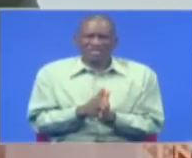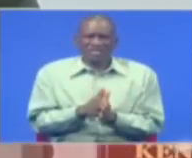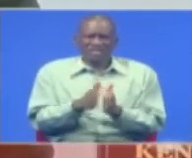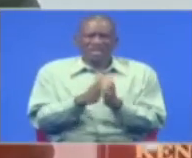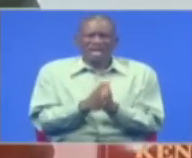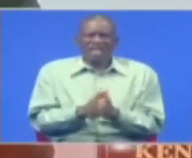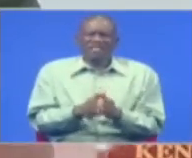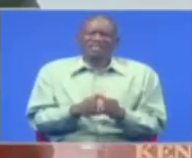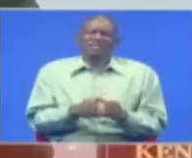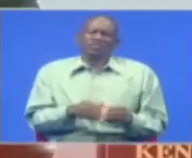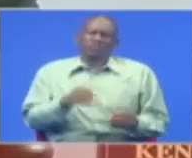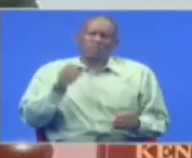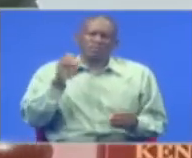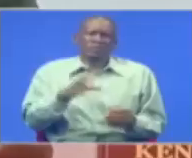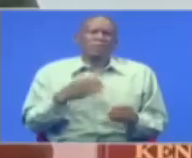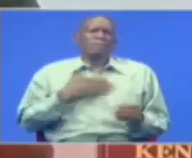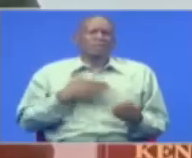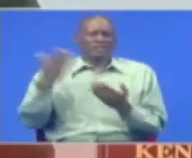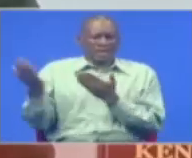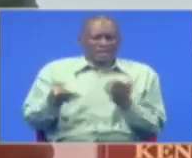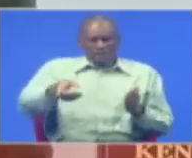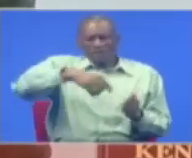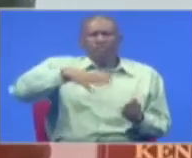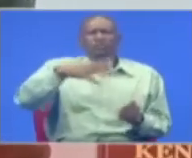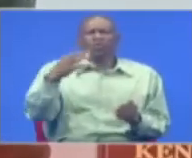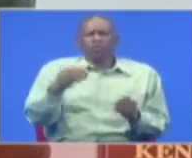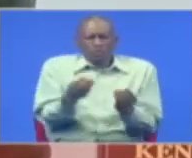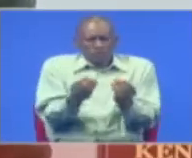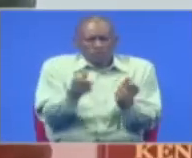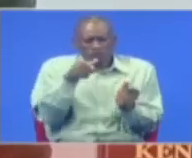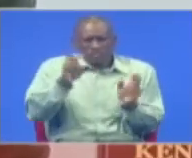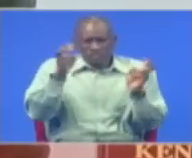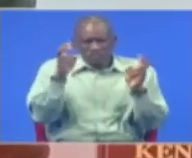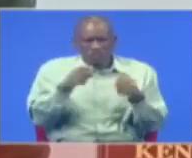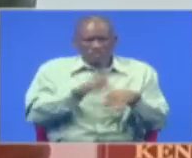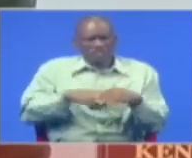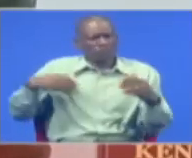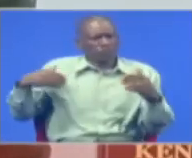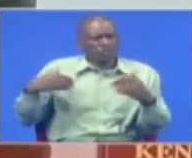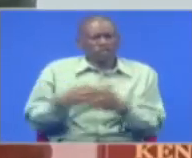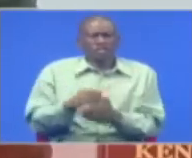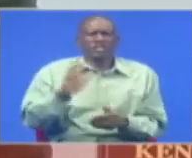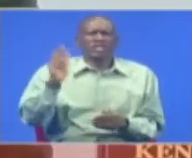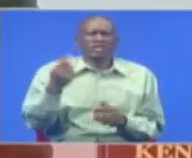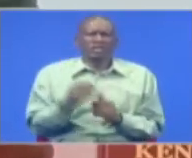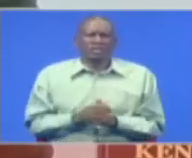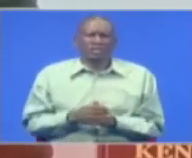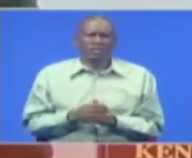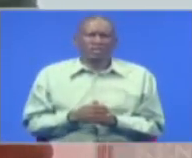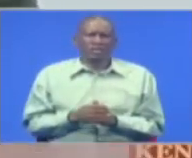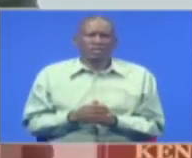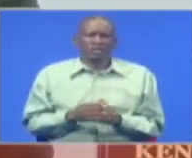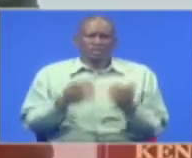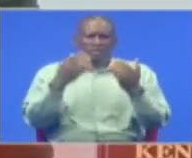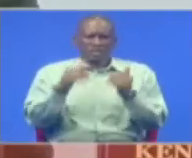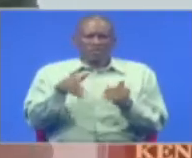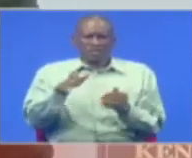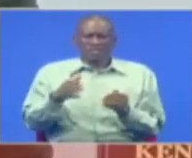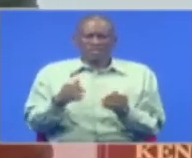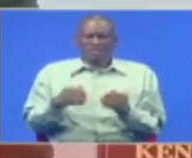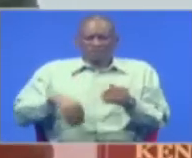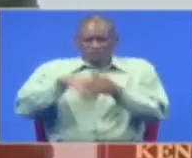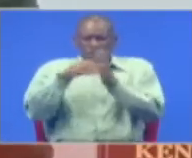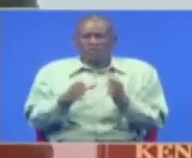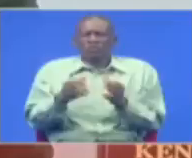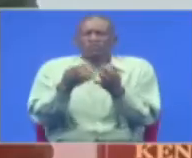expenses? Kindly just allow us to go. We shall sort out this thing when we get home. He was eventually released.